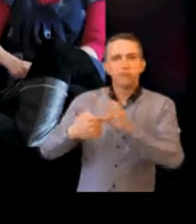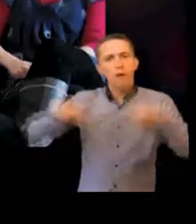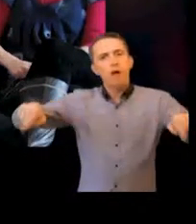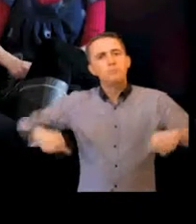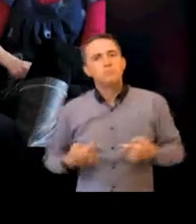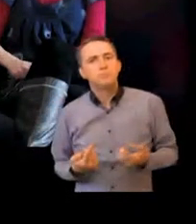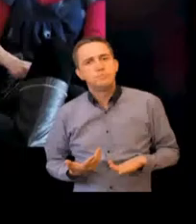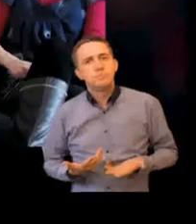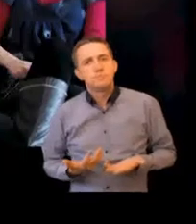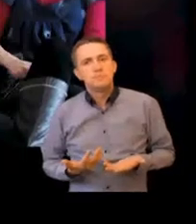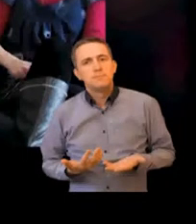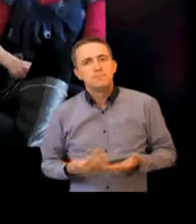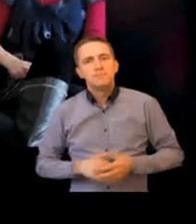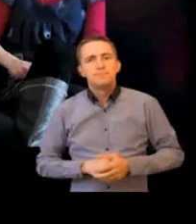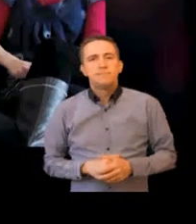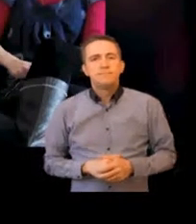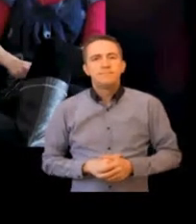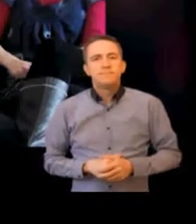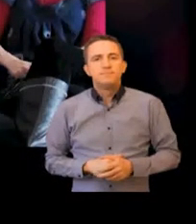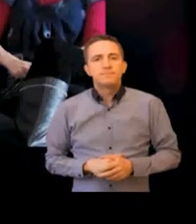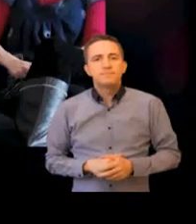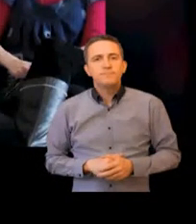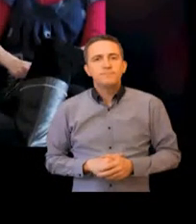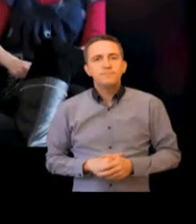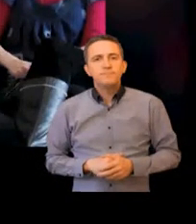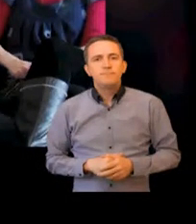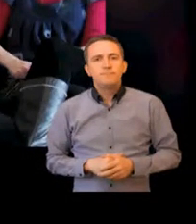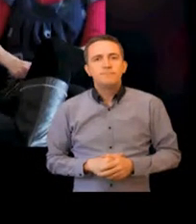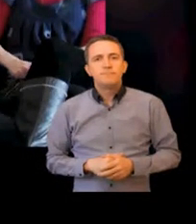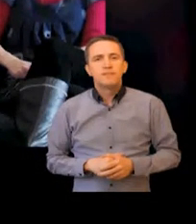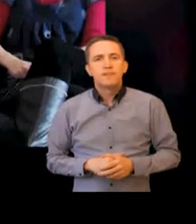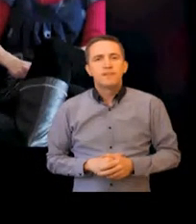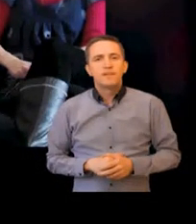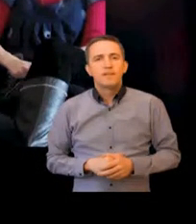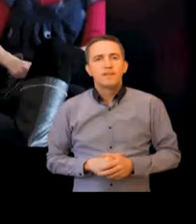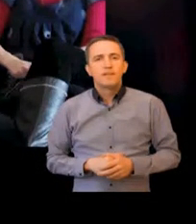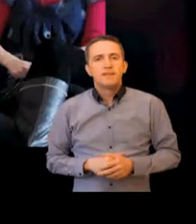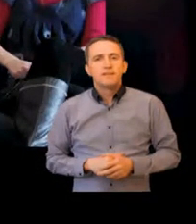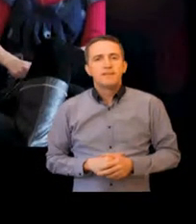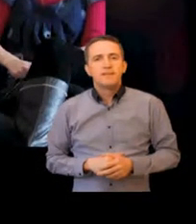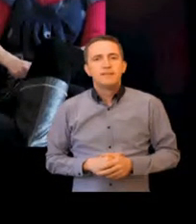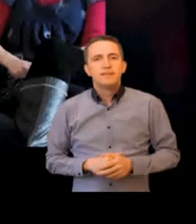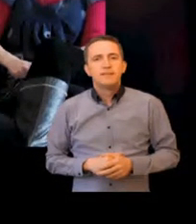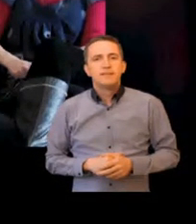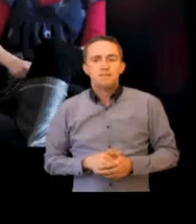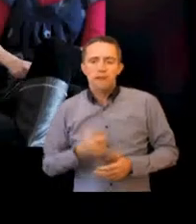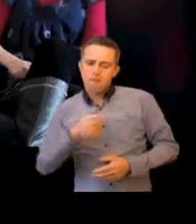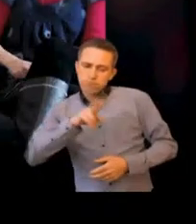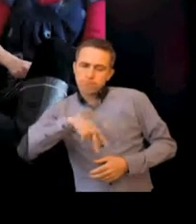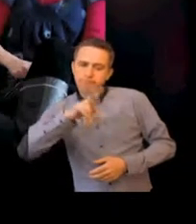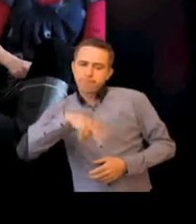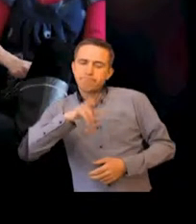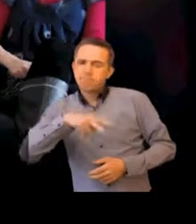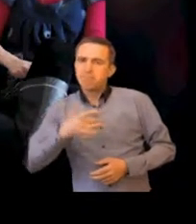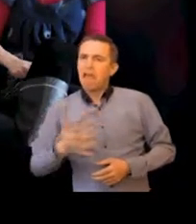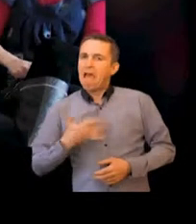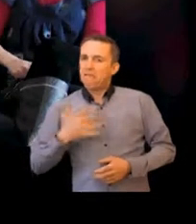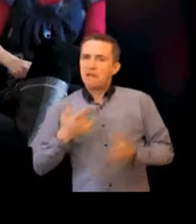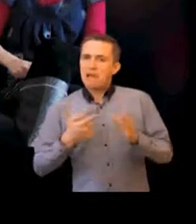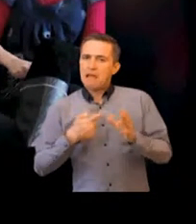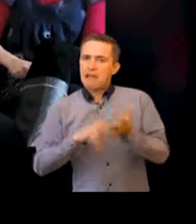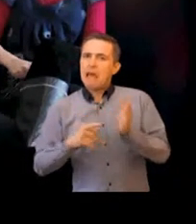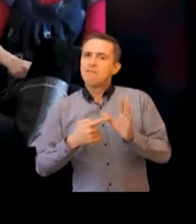It's hard to work out. So getting any kind of assessments on what Ava's vision's doing is proven almost impossible because there's just